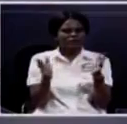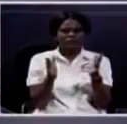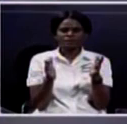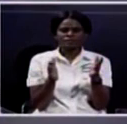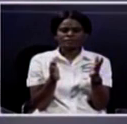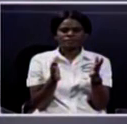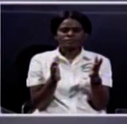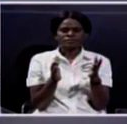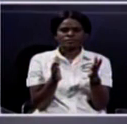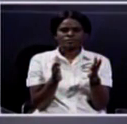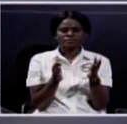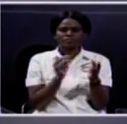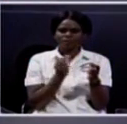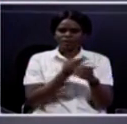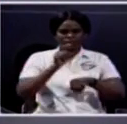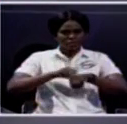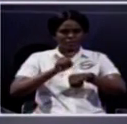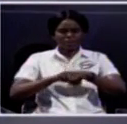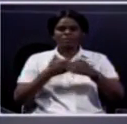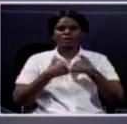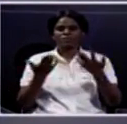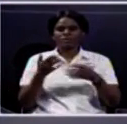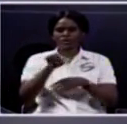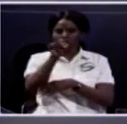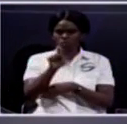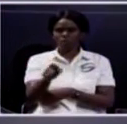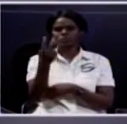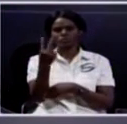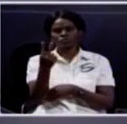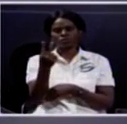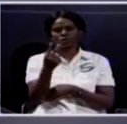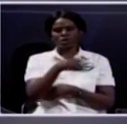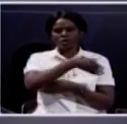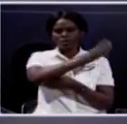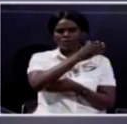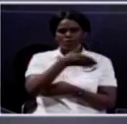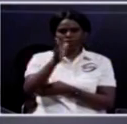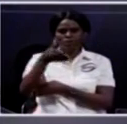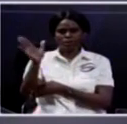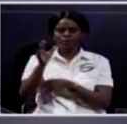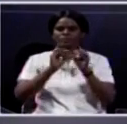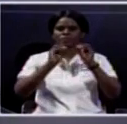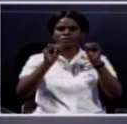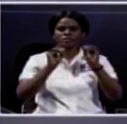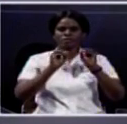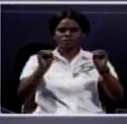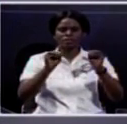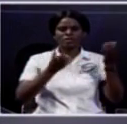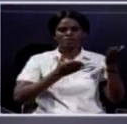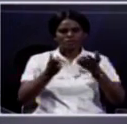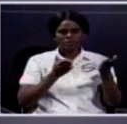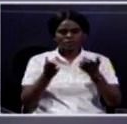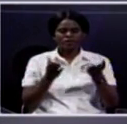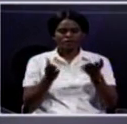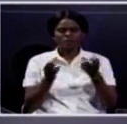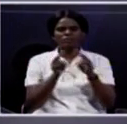I'll ask you, we're running out of time, maybe 2 questions to end with. There's the mobile teaching services that you intend to introduce, and production unit.